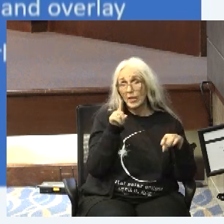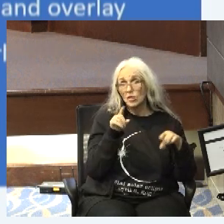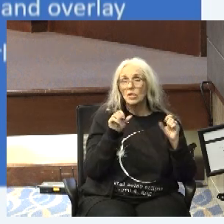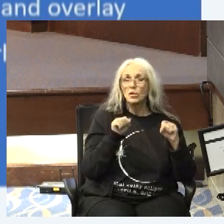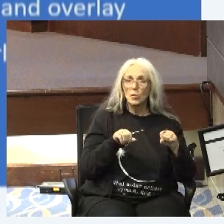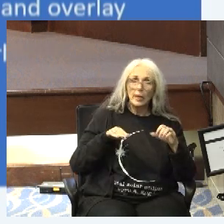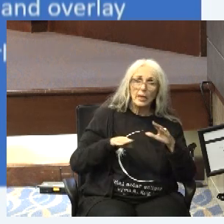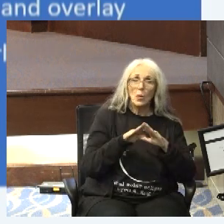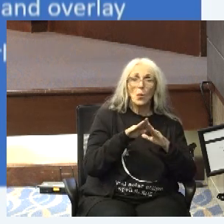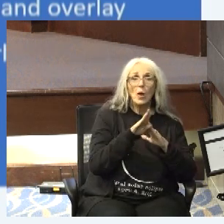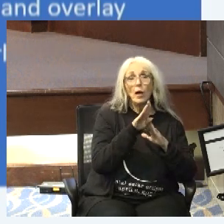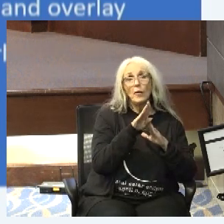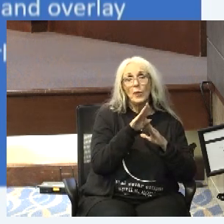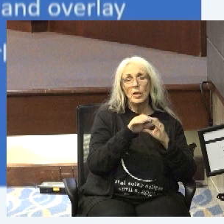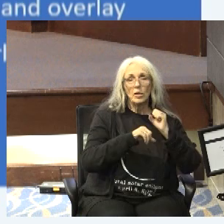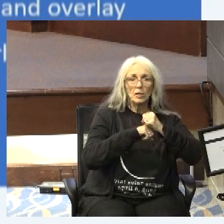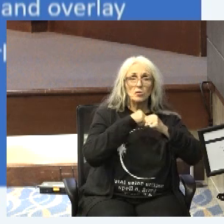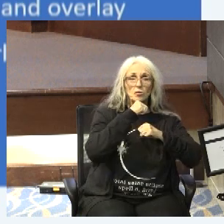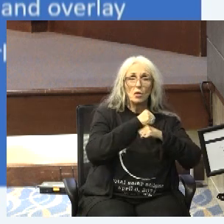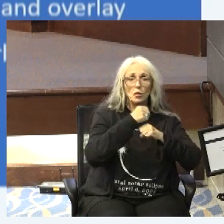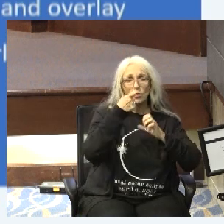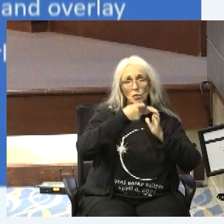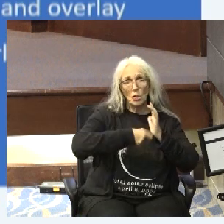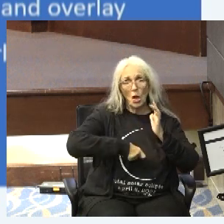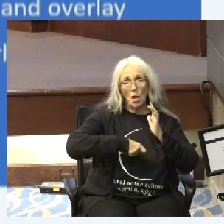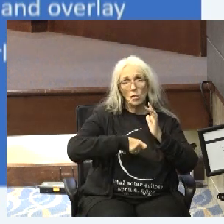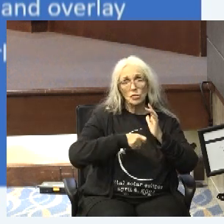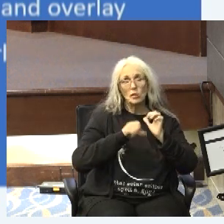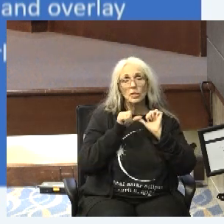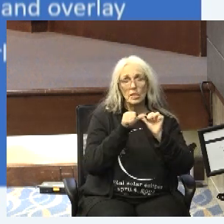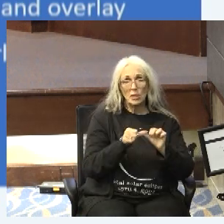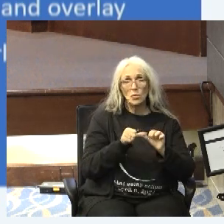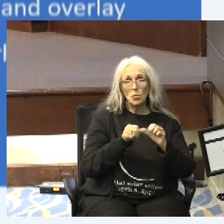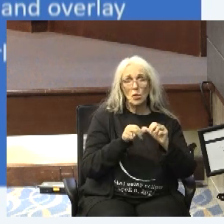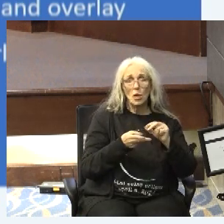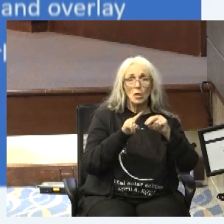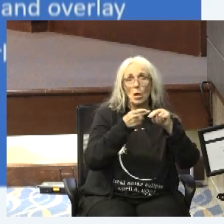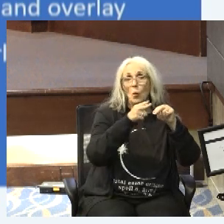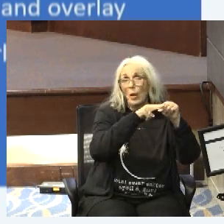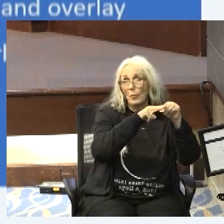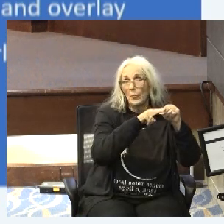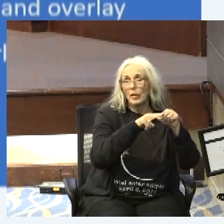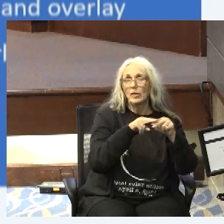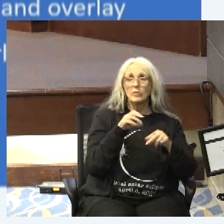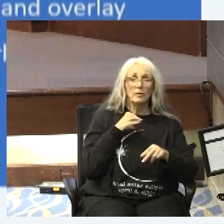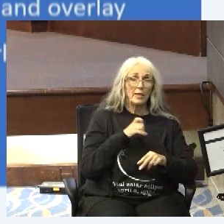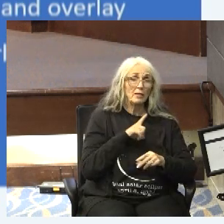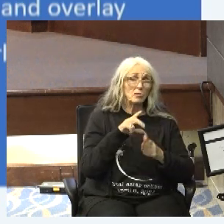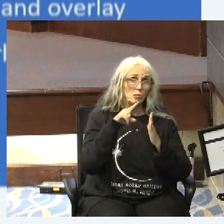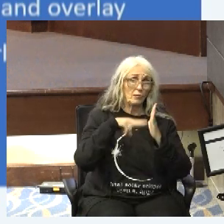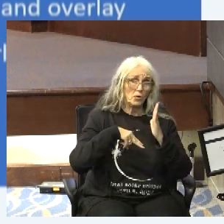up as construction cost estimates go up. And that's something the council will review